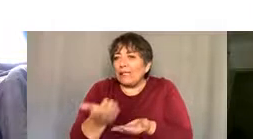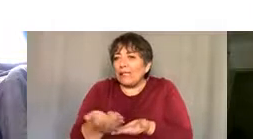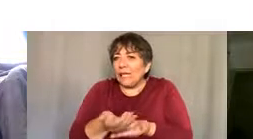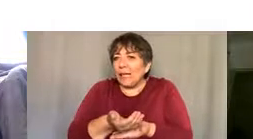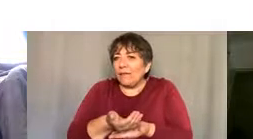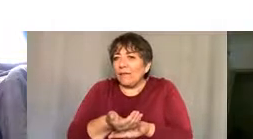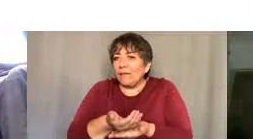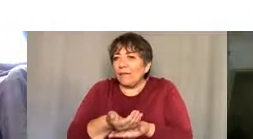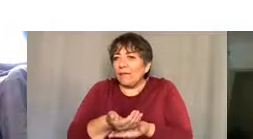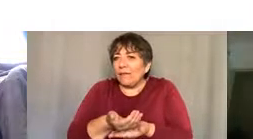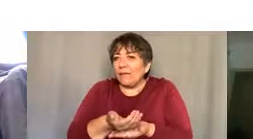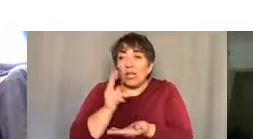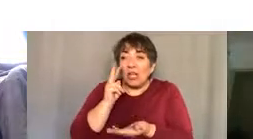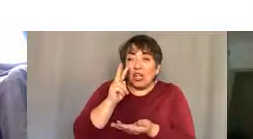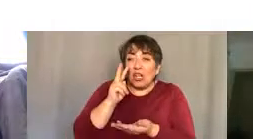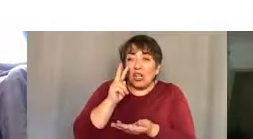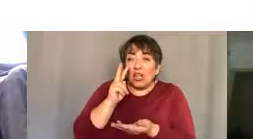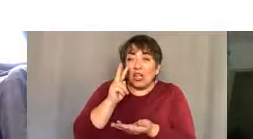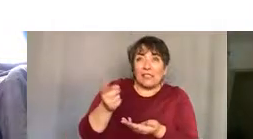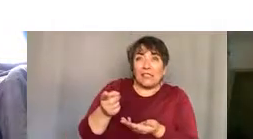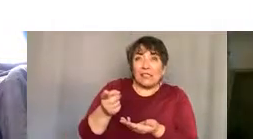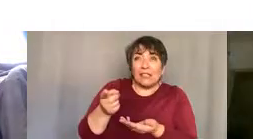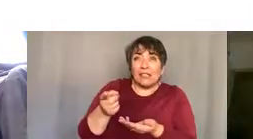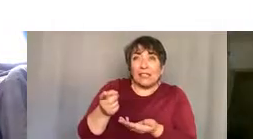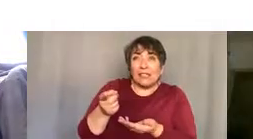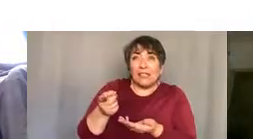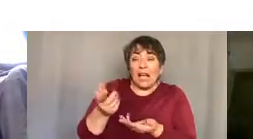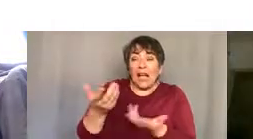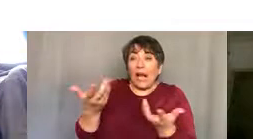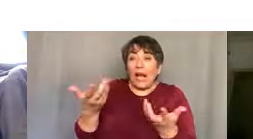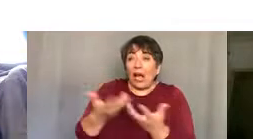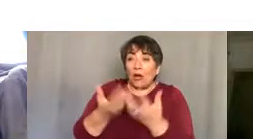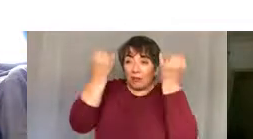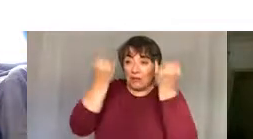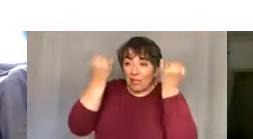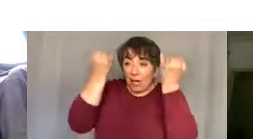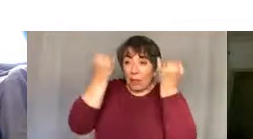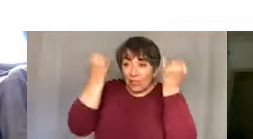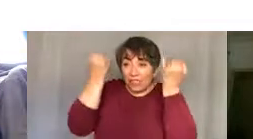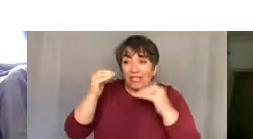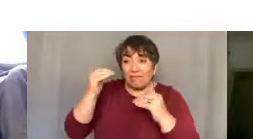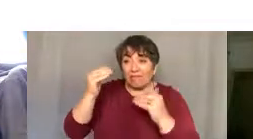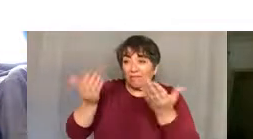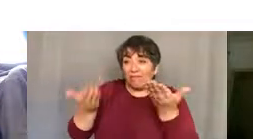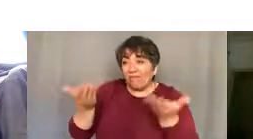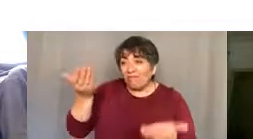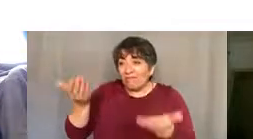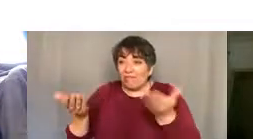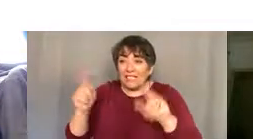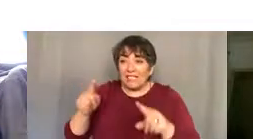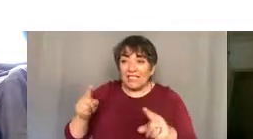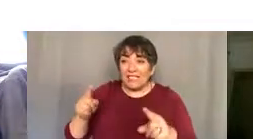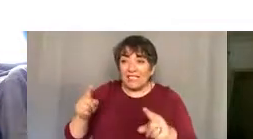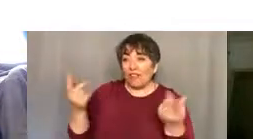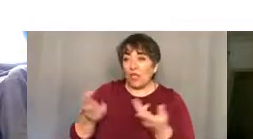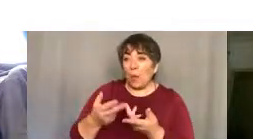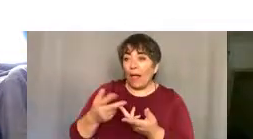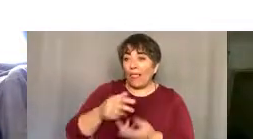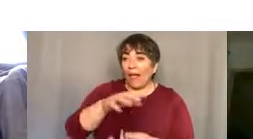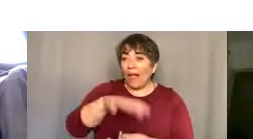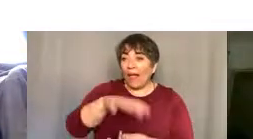at variation where we're different to other areas and whether there are areas where we can improve to improve health